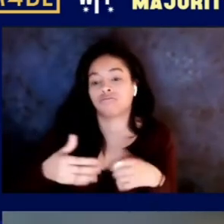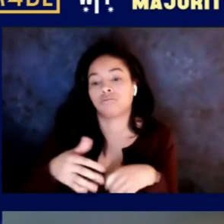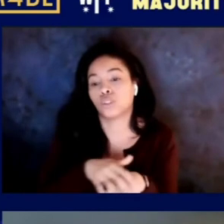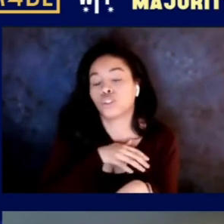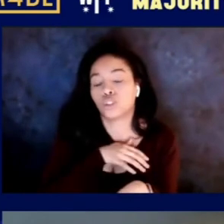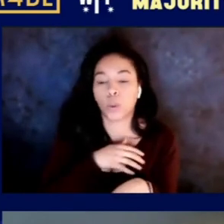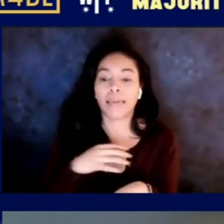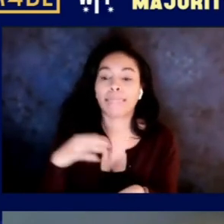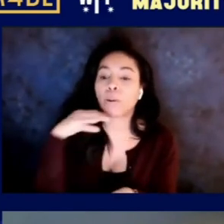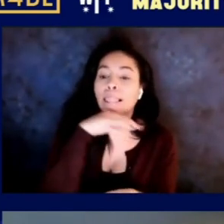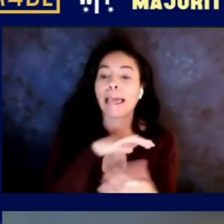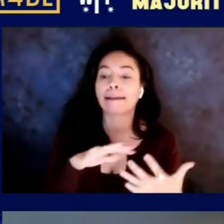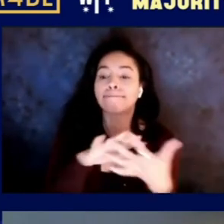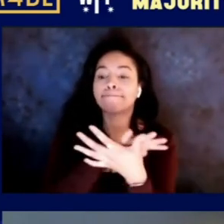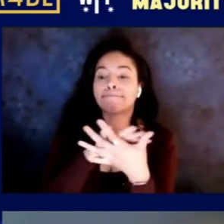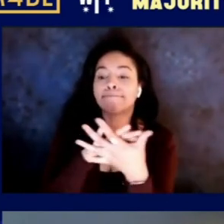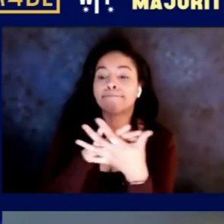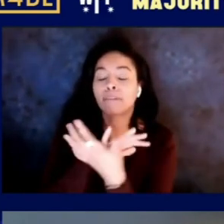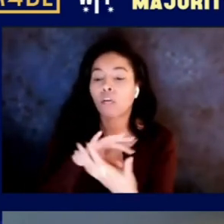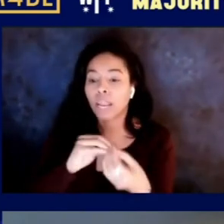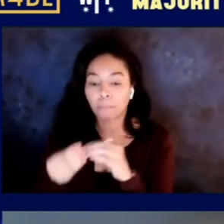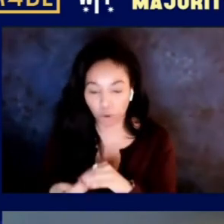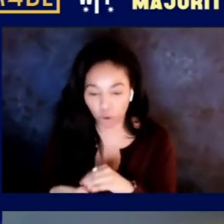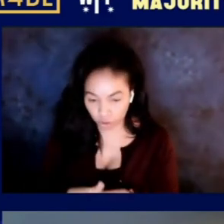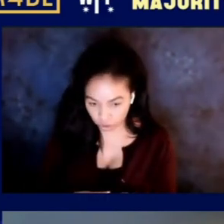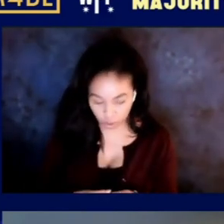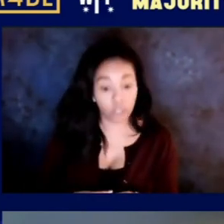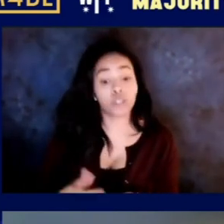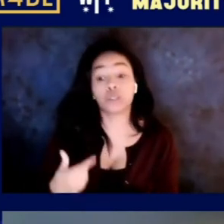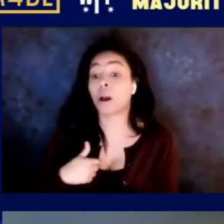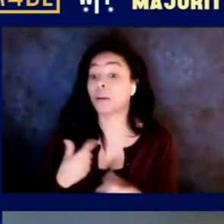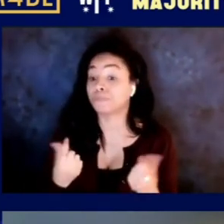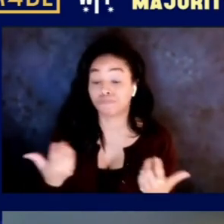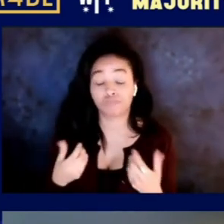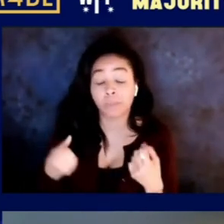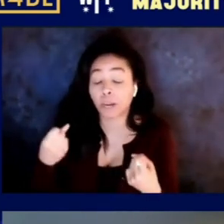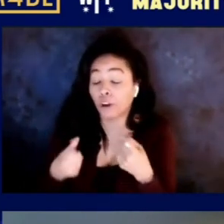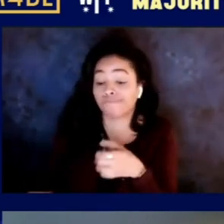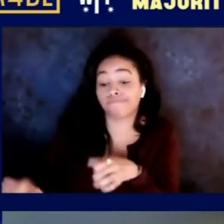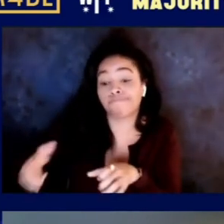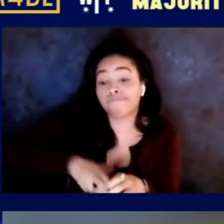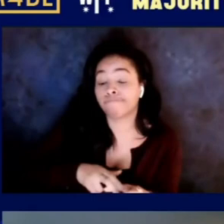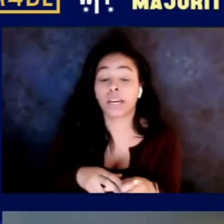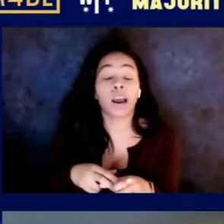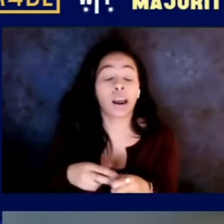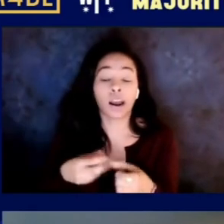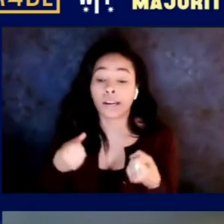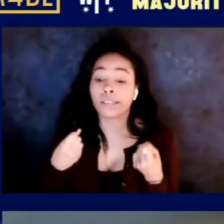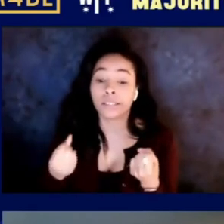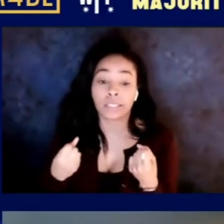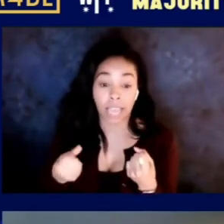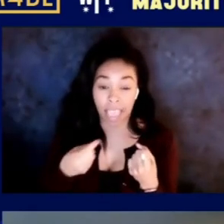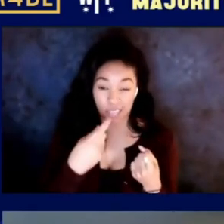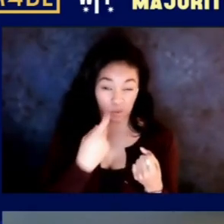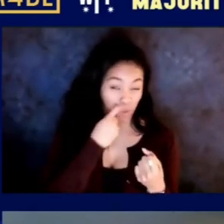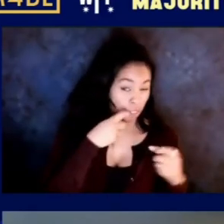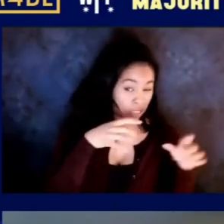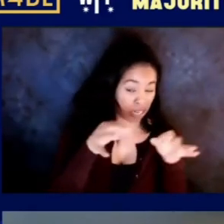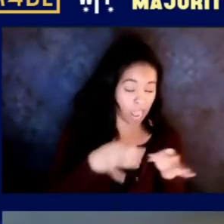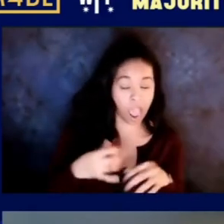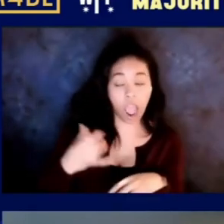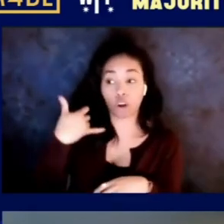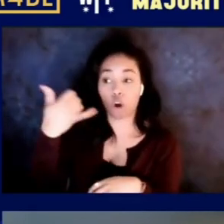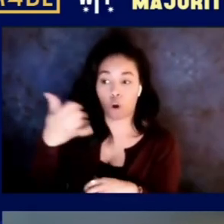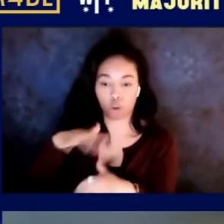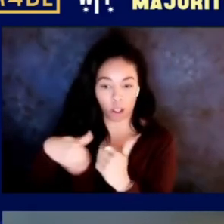were misleading the public. So I hopped in my car. I made sure that, as was detailed, I called my folks.